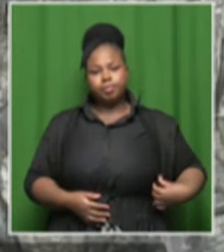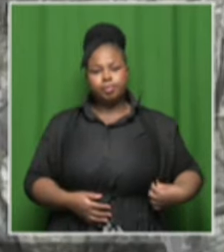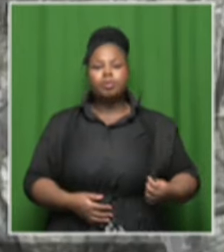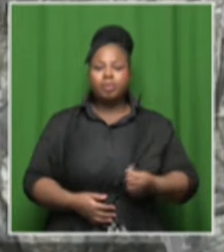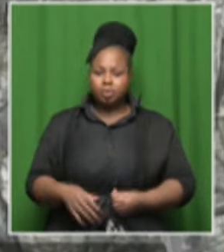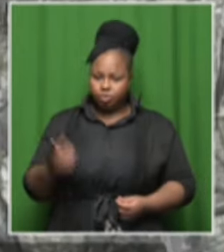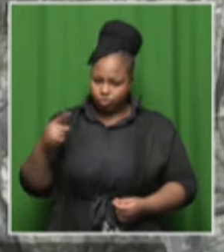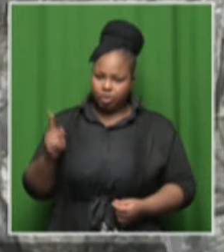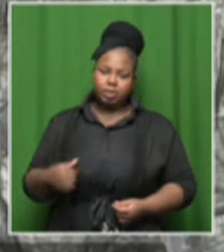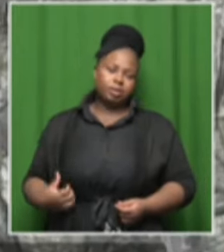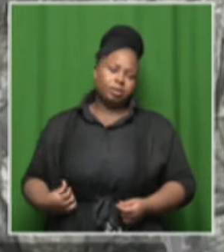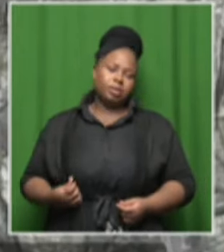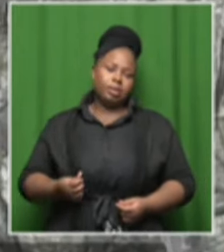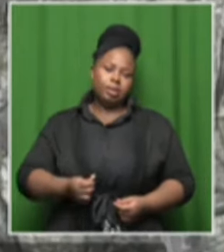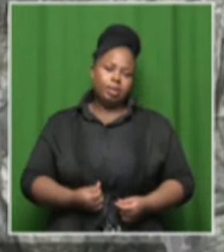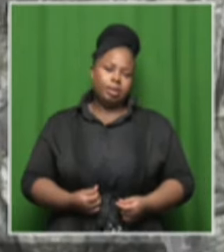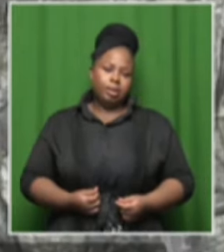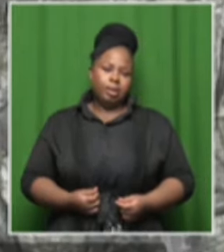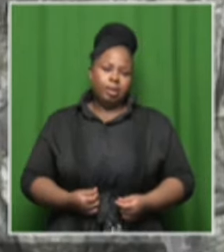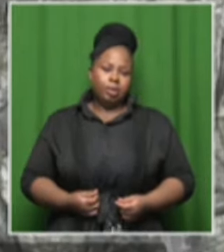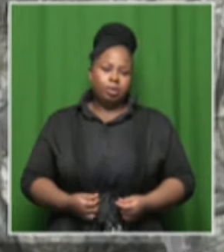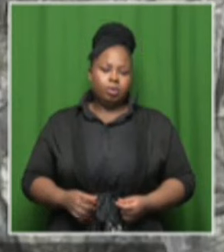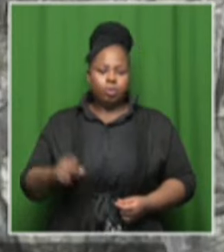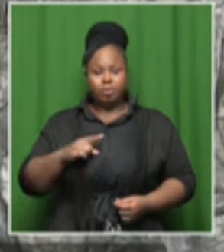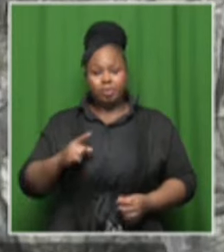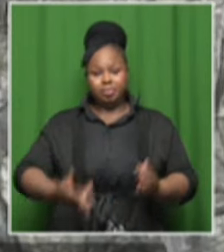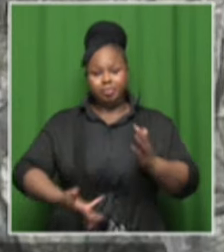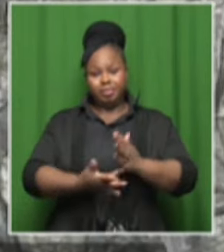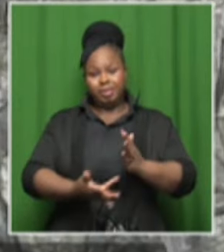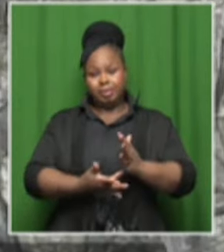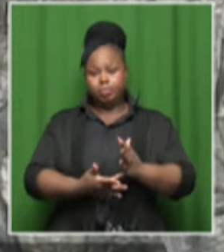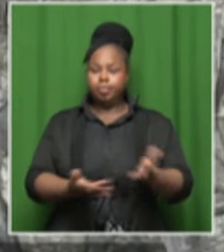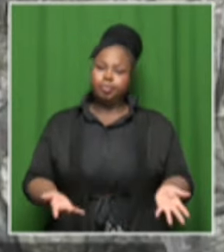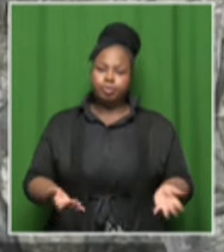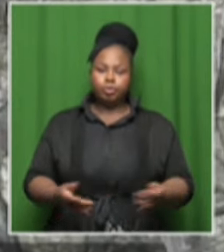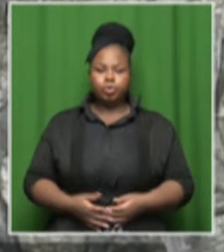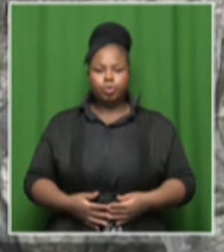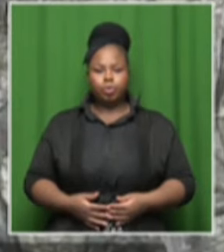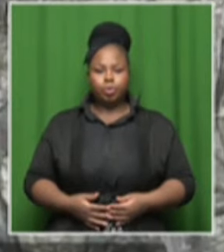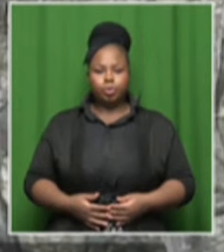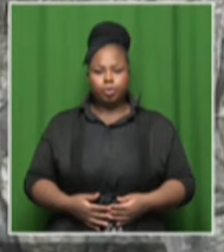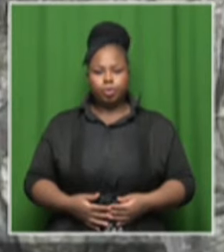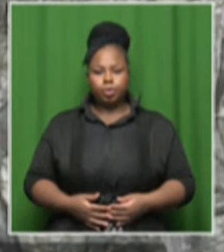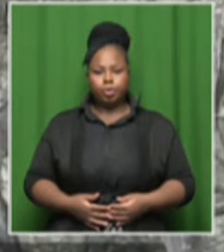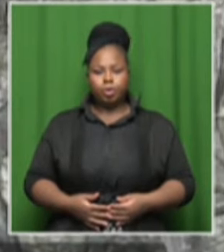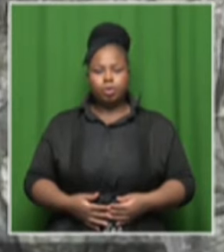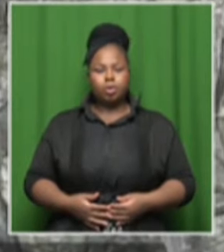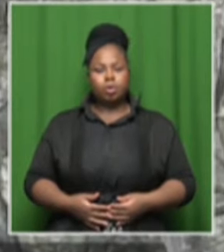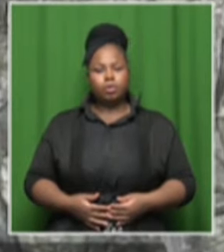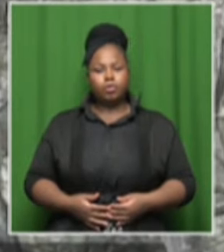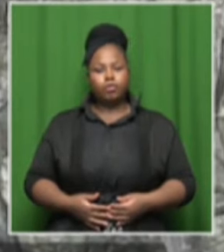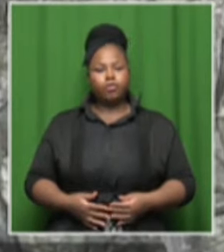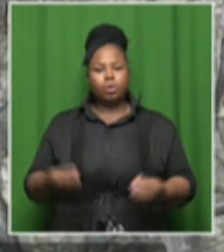You did right with the position, right? I think as we become more digital, the target or the prize behind our digital